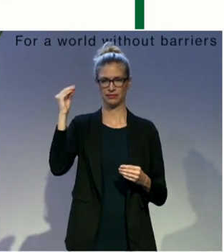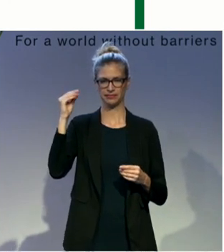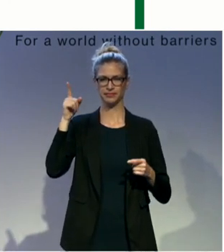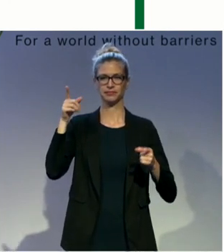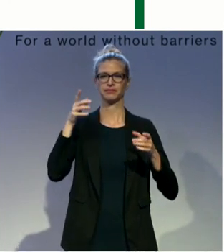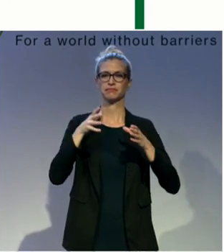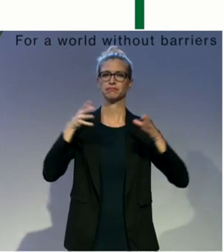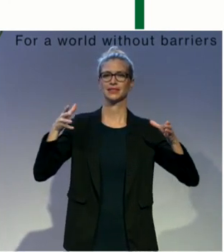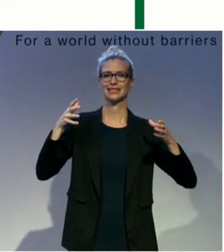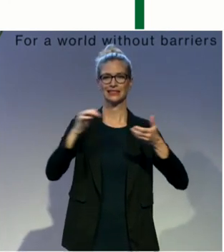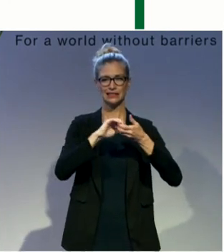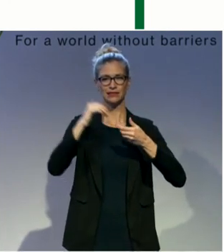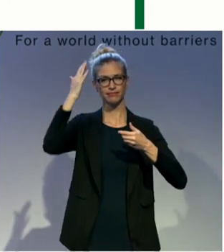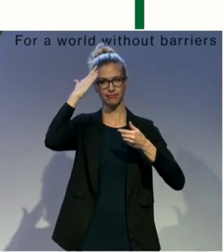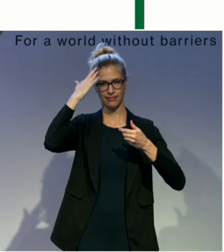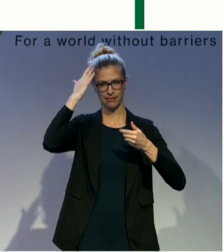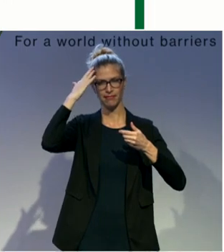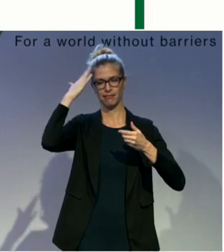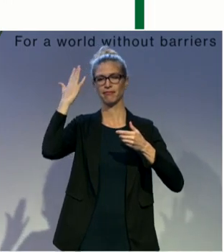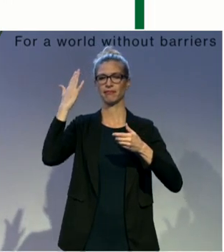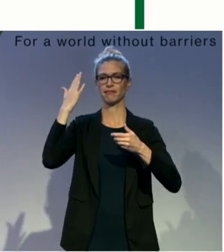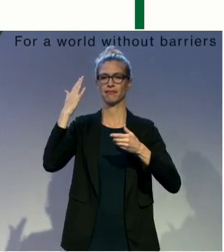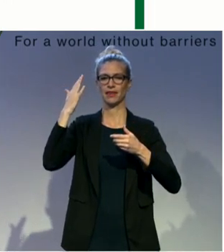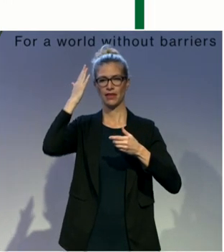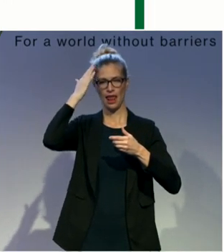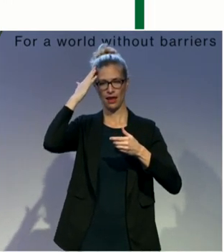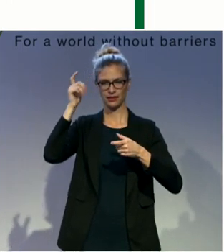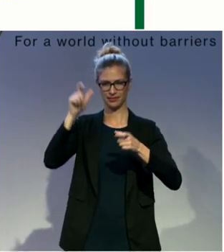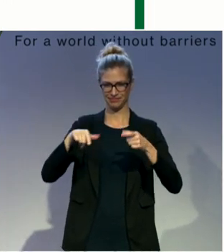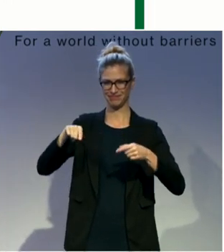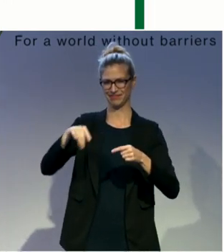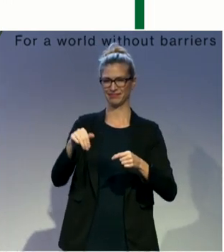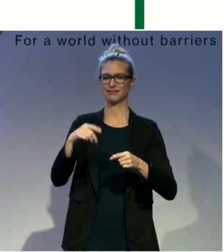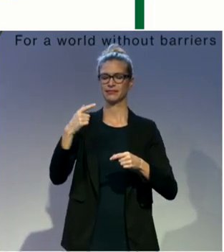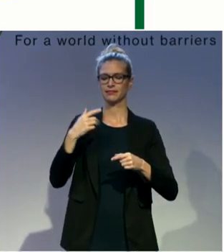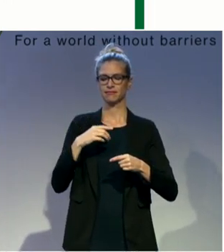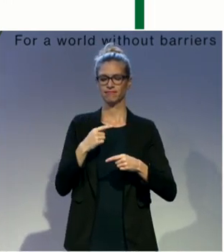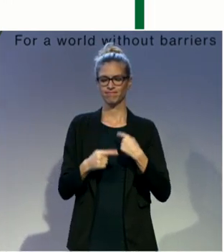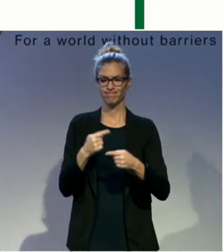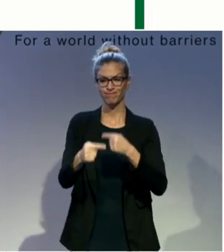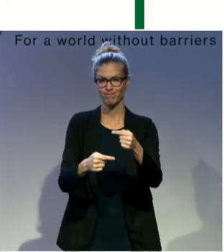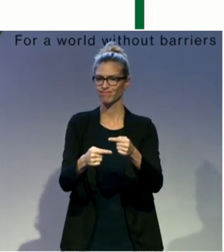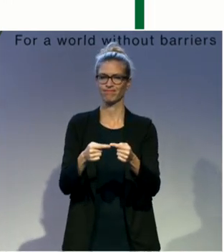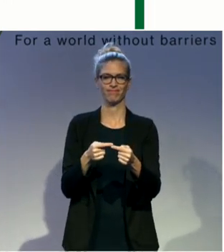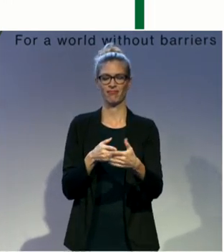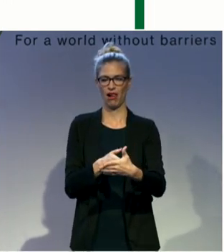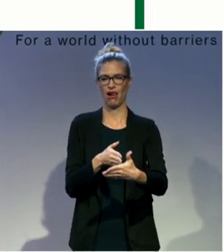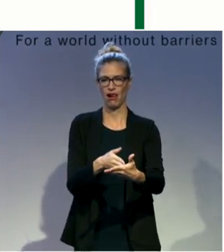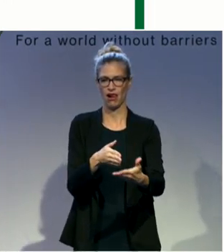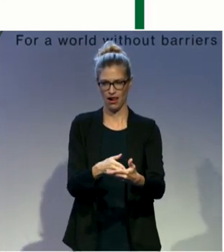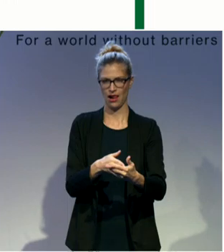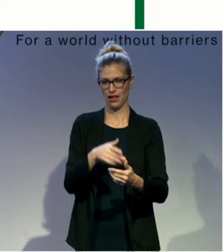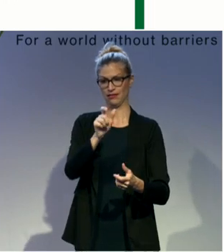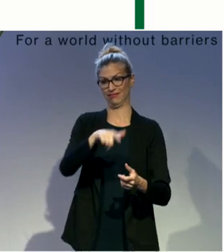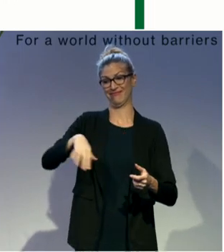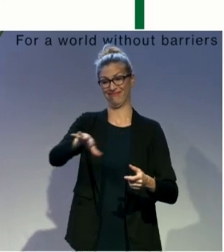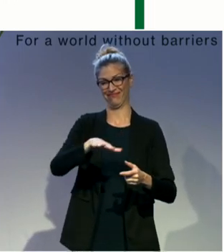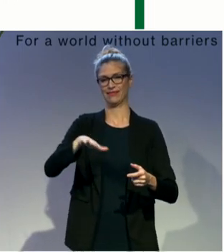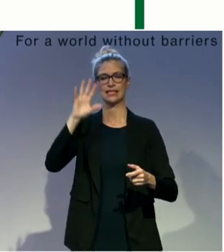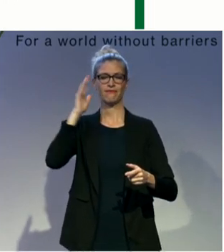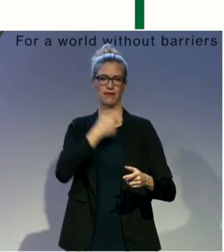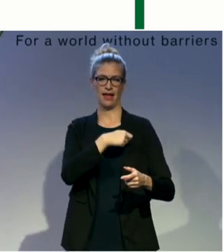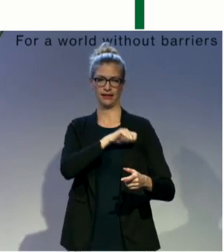intellectual and developmental disability and their families in Spain. Since 2011,